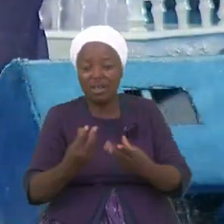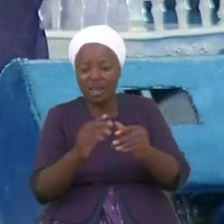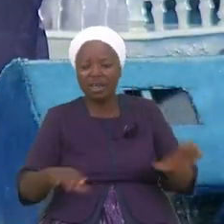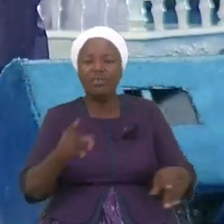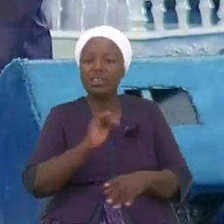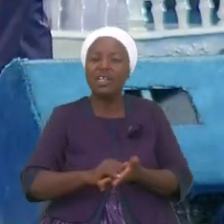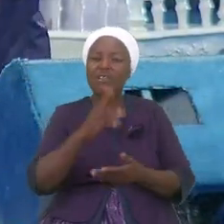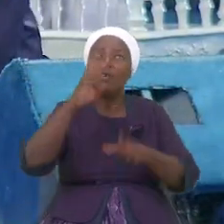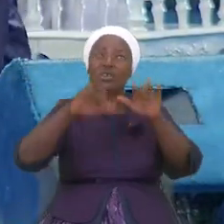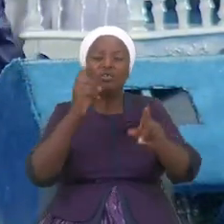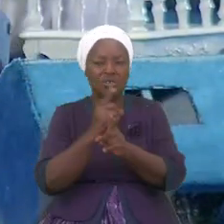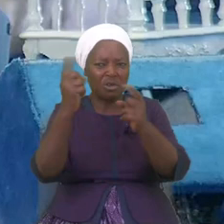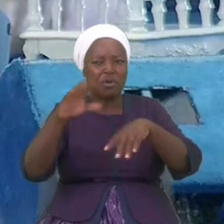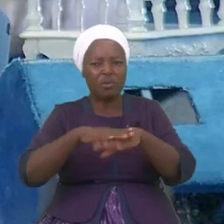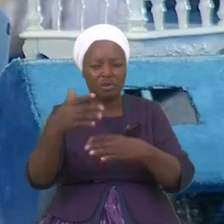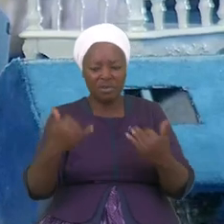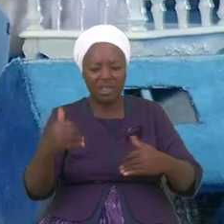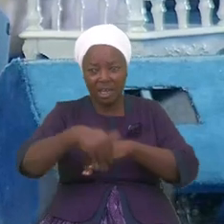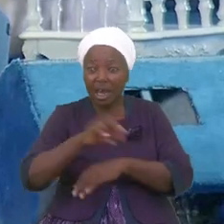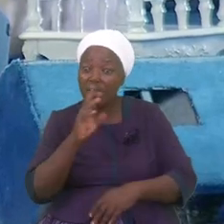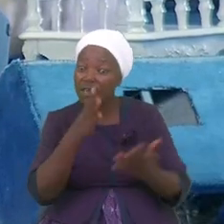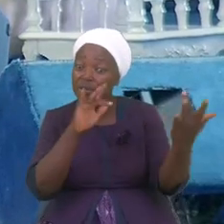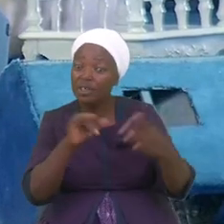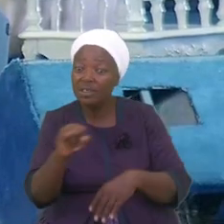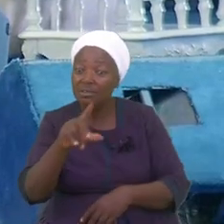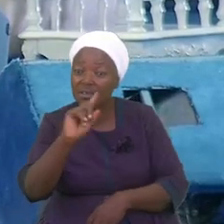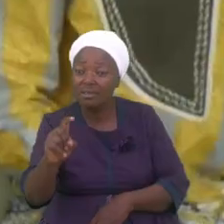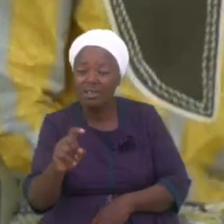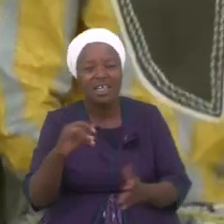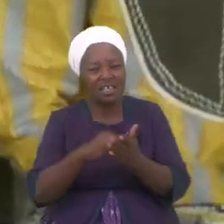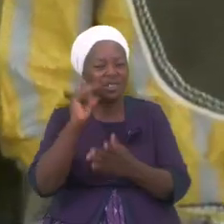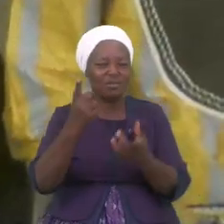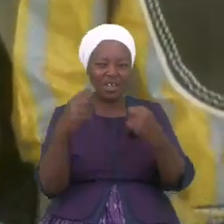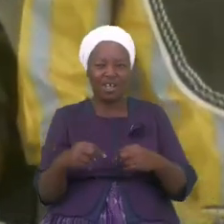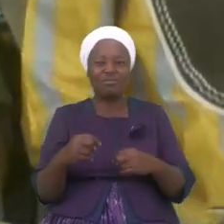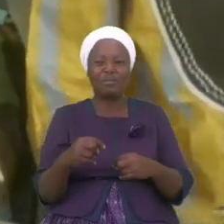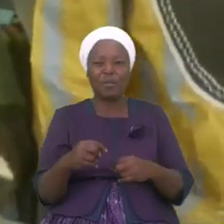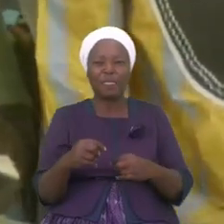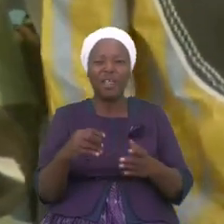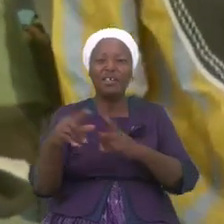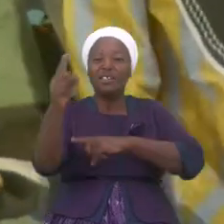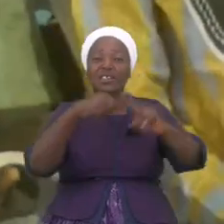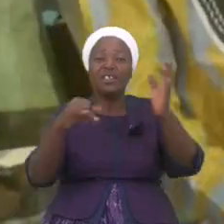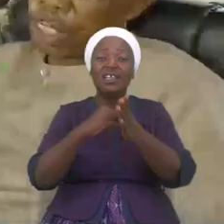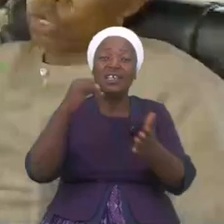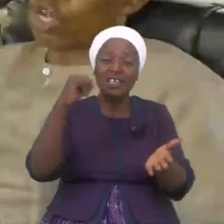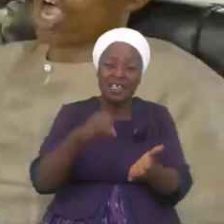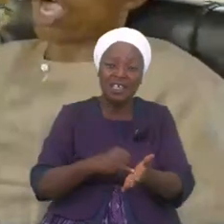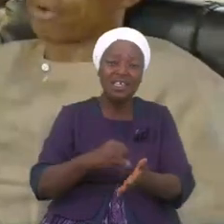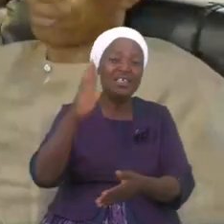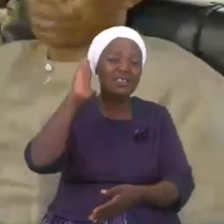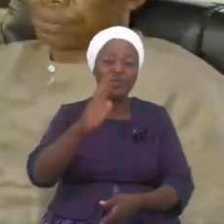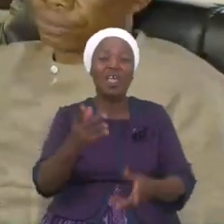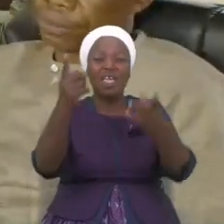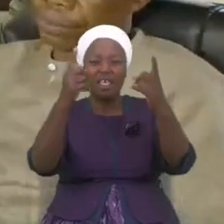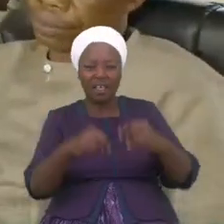you tonight. Are you expecting? It will come. Say it will come.